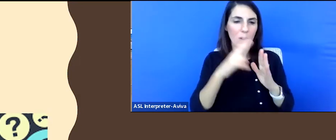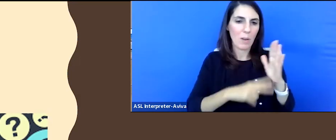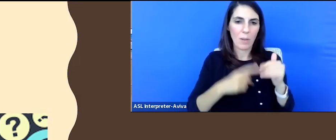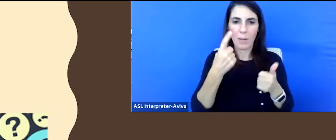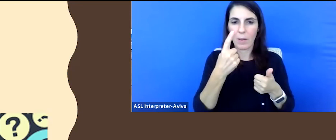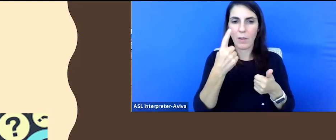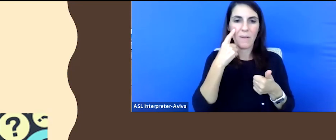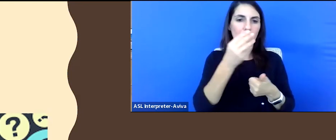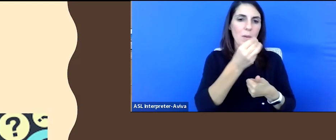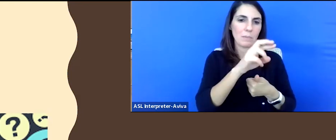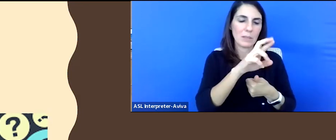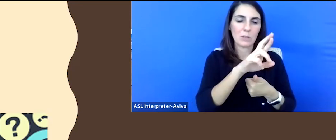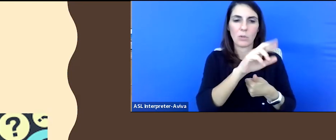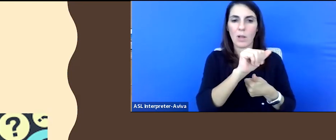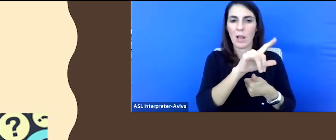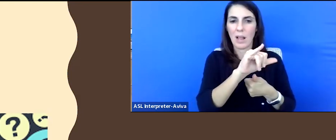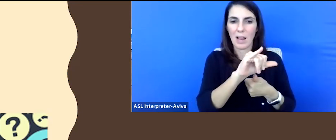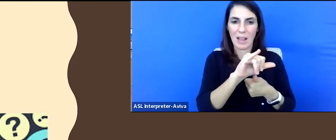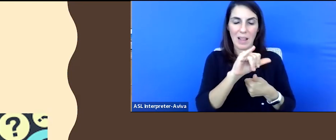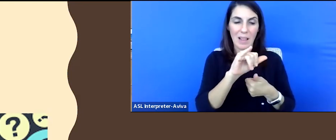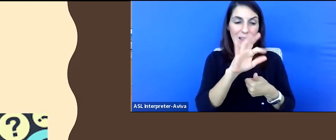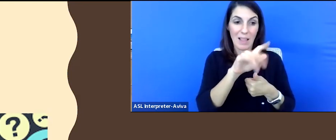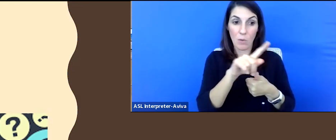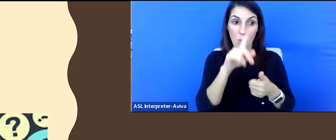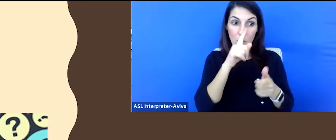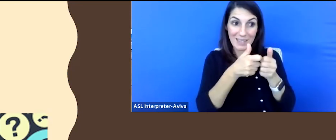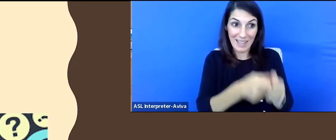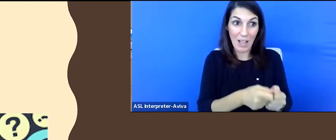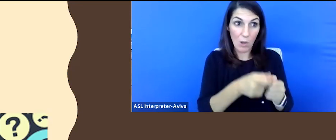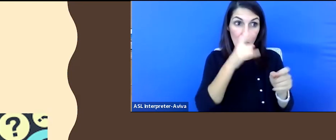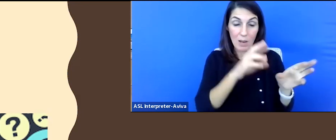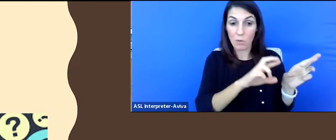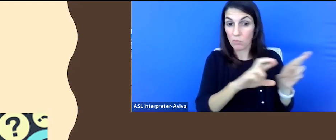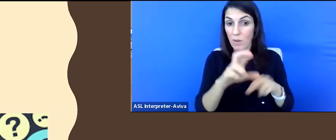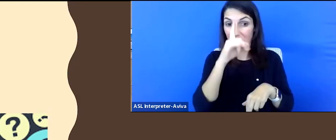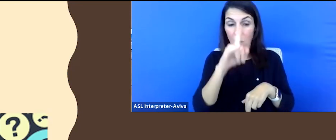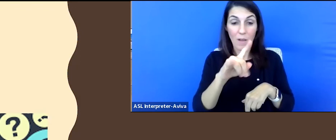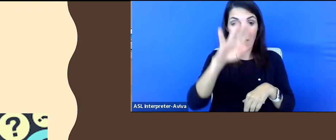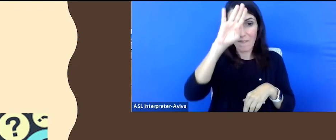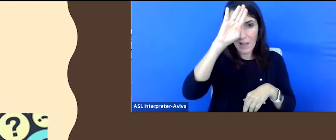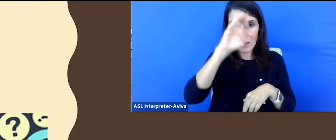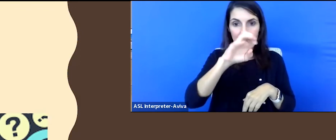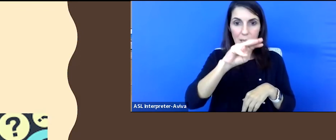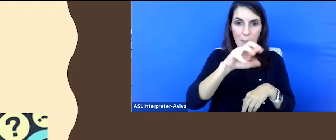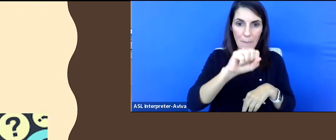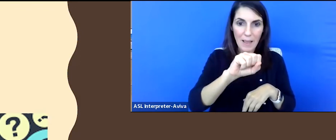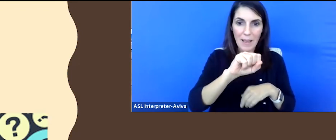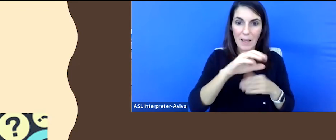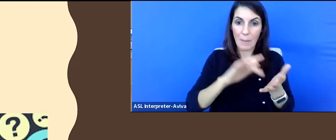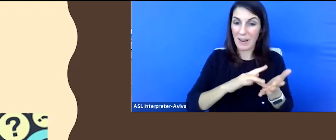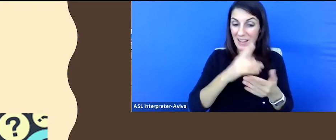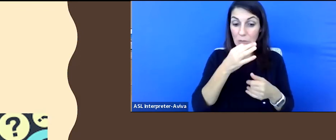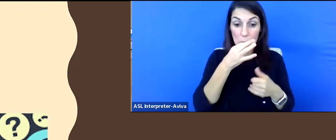Mr. Ali. Will 911 text also be available for fire, EMS, medical in the coming months or